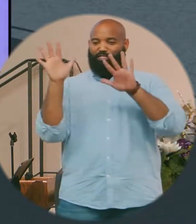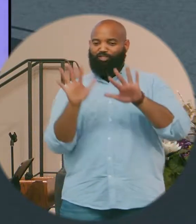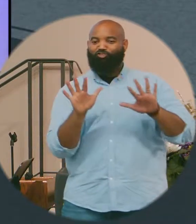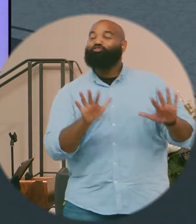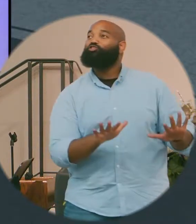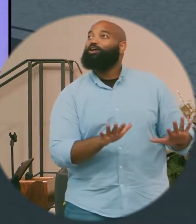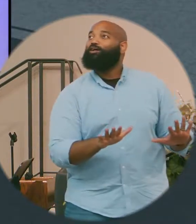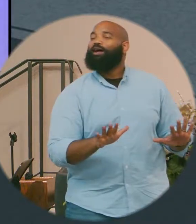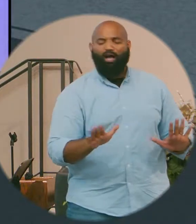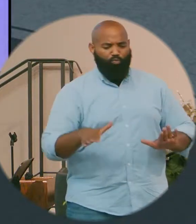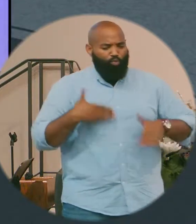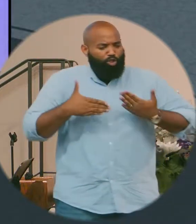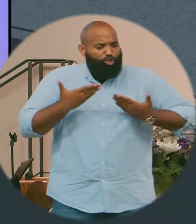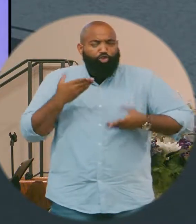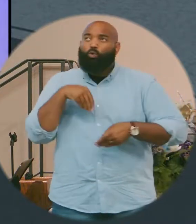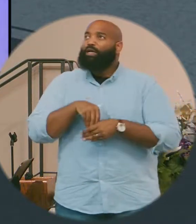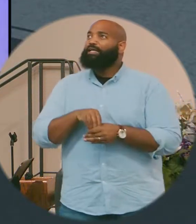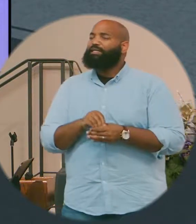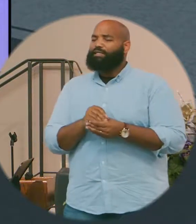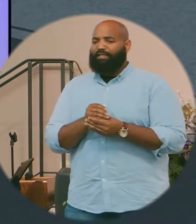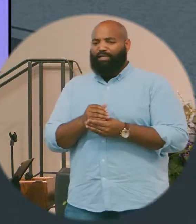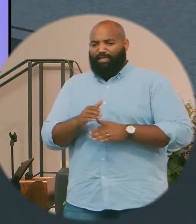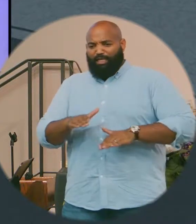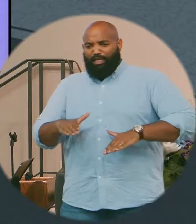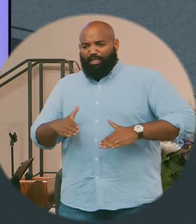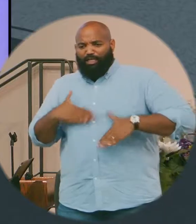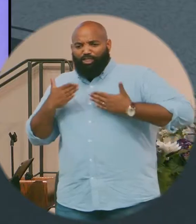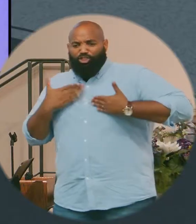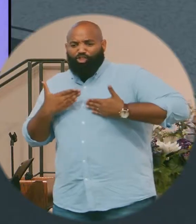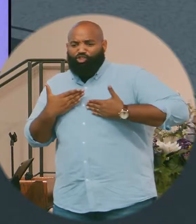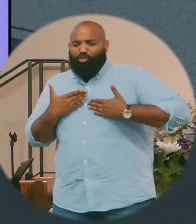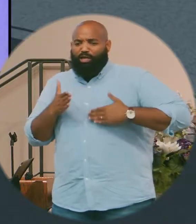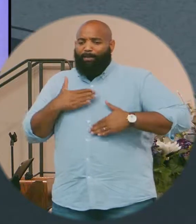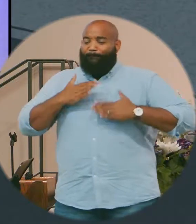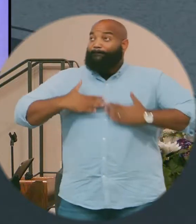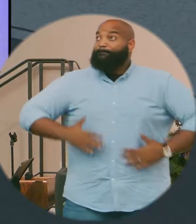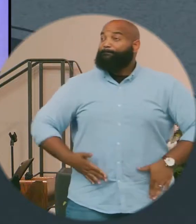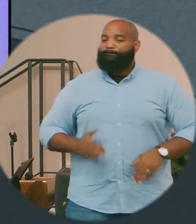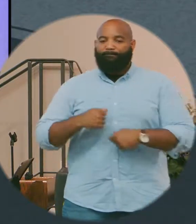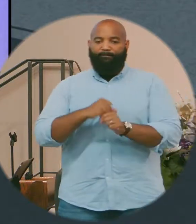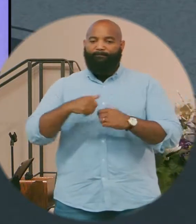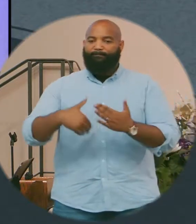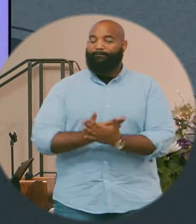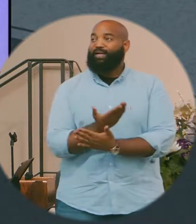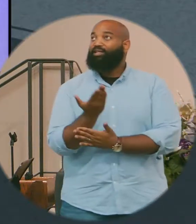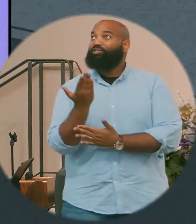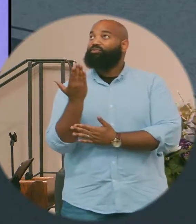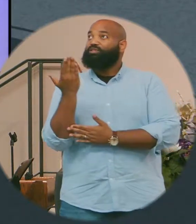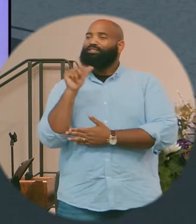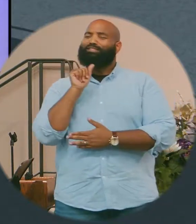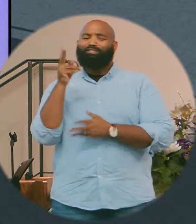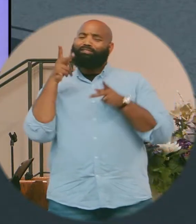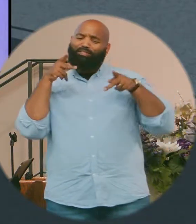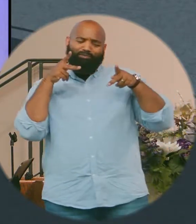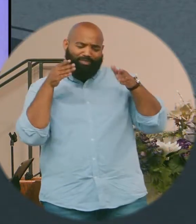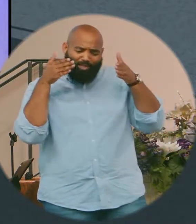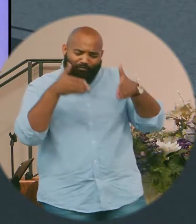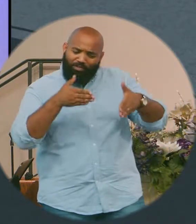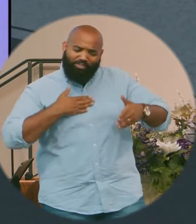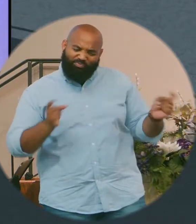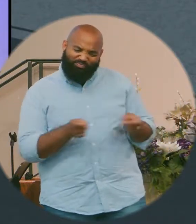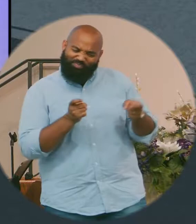gladness. Let the bones that you have broken rejoice. Hide your face from my sins and blot out all my